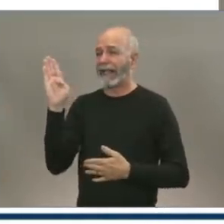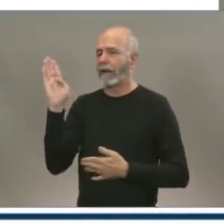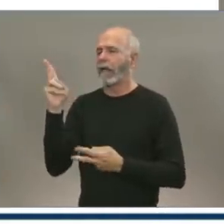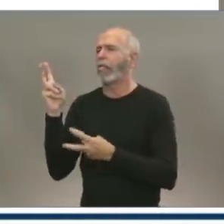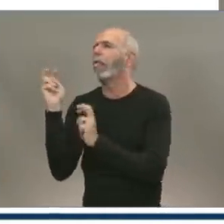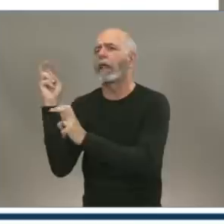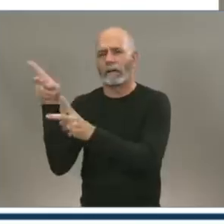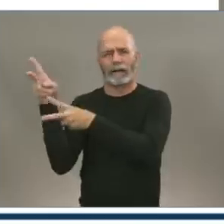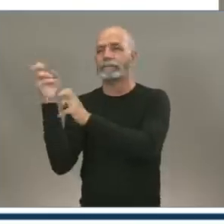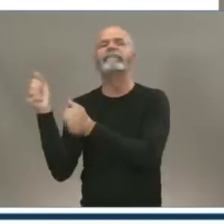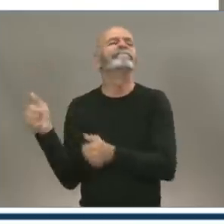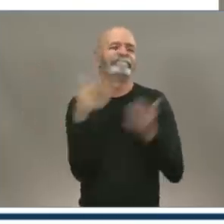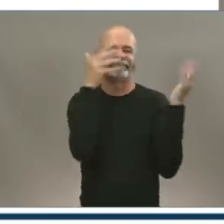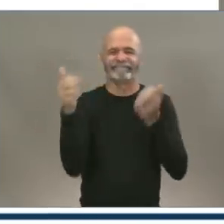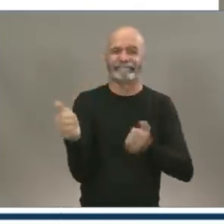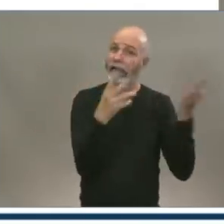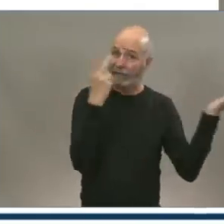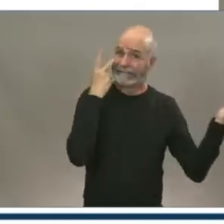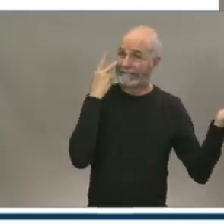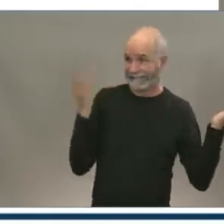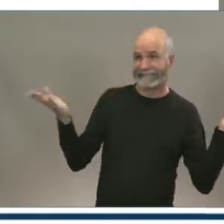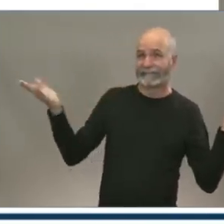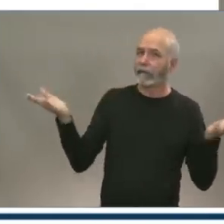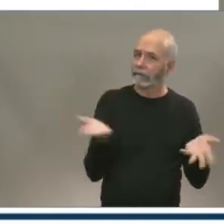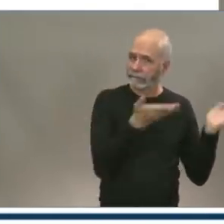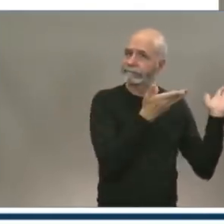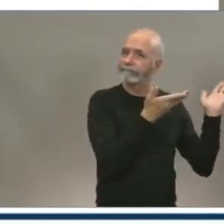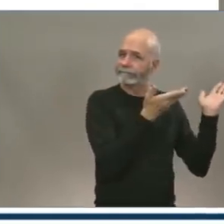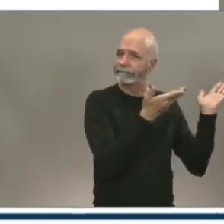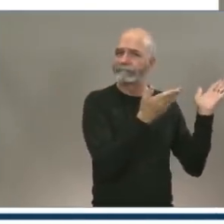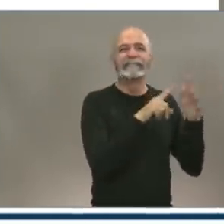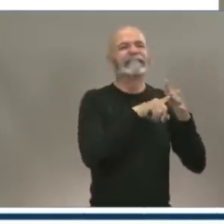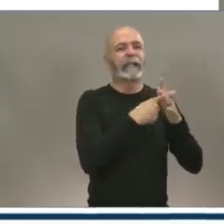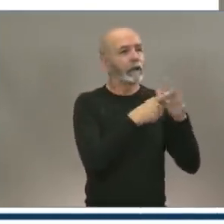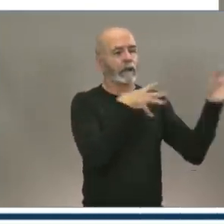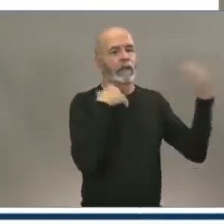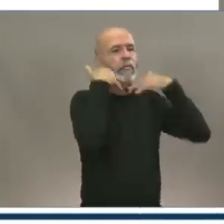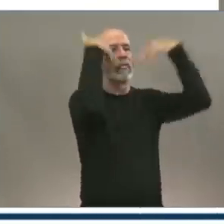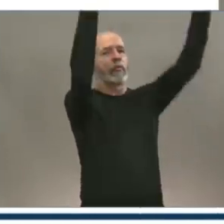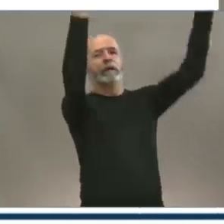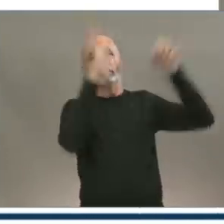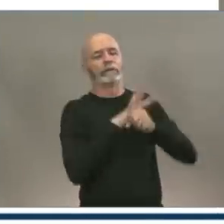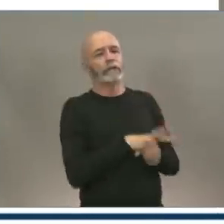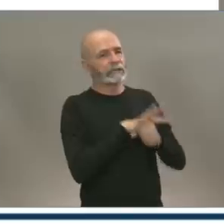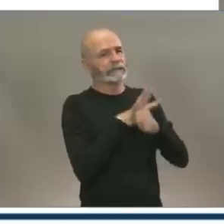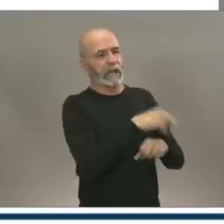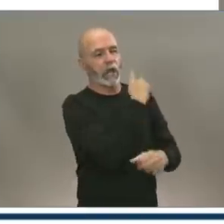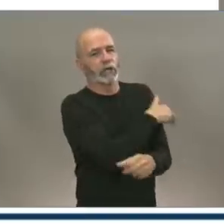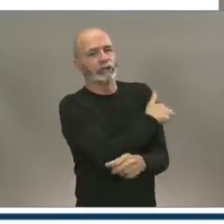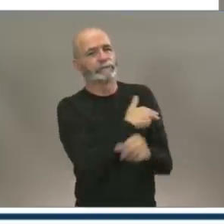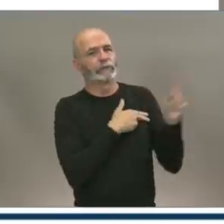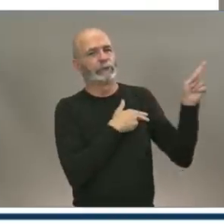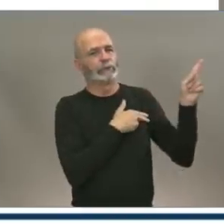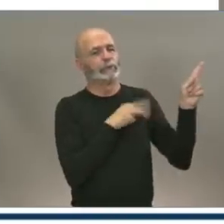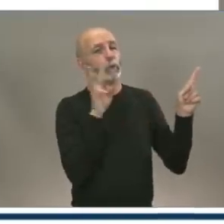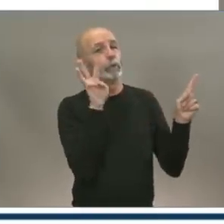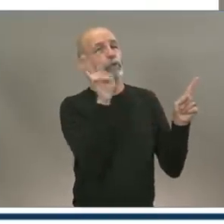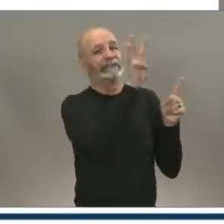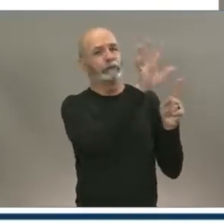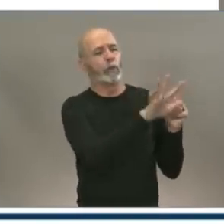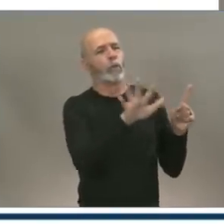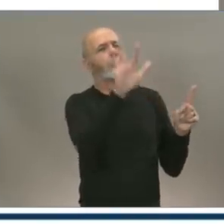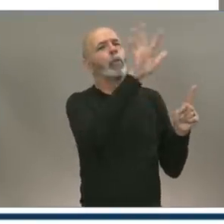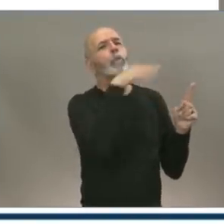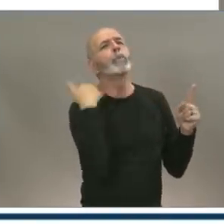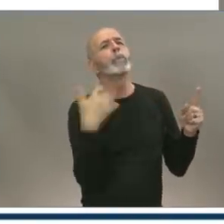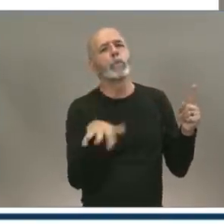What we've seen is created a little bit of pressure in the capacity in Western Zone, but certainly we